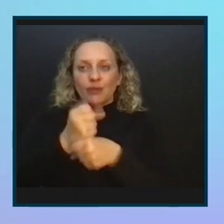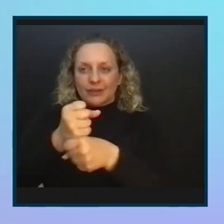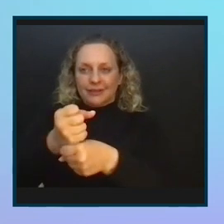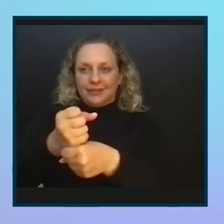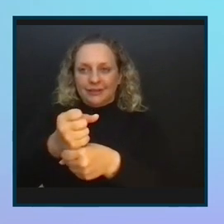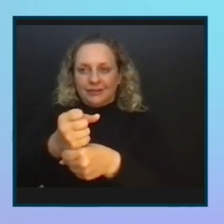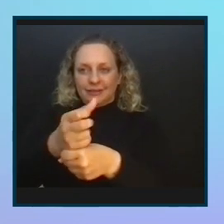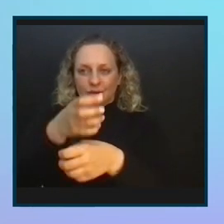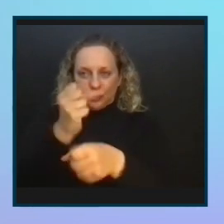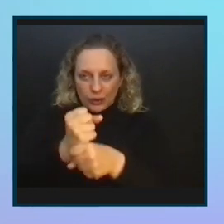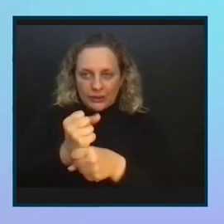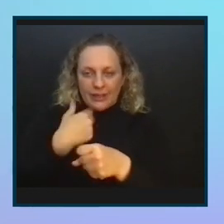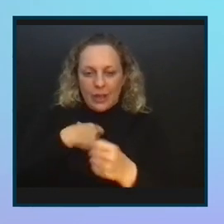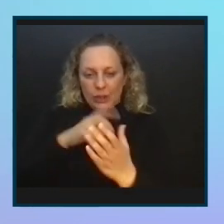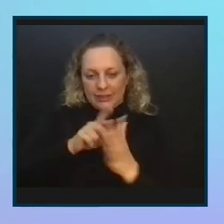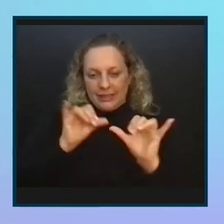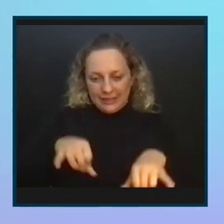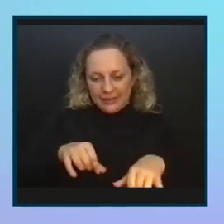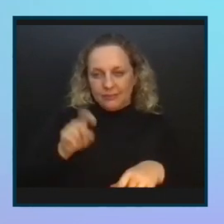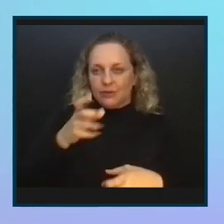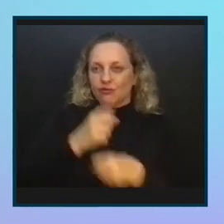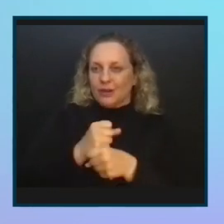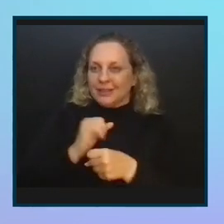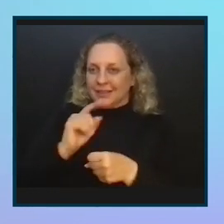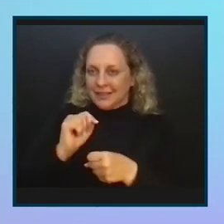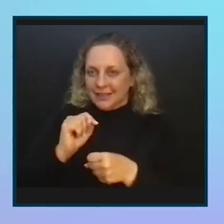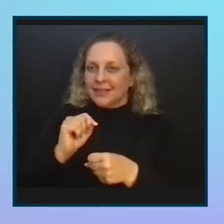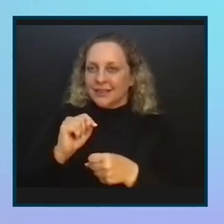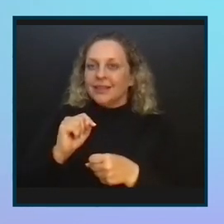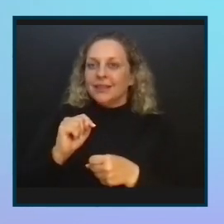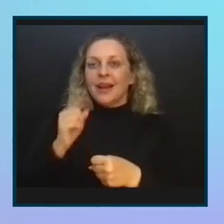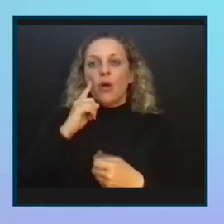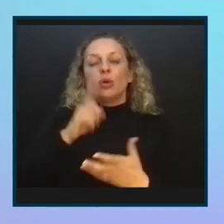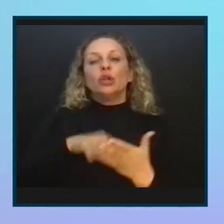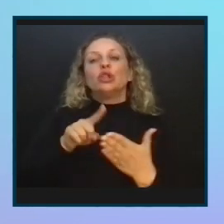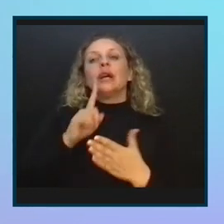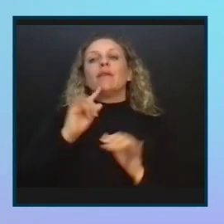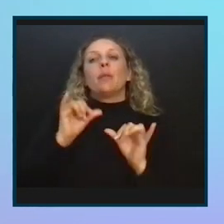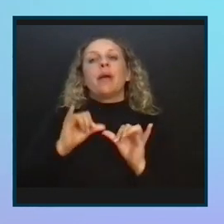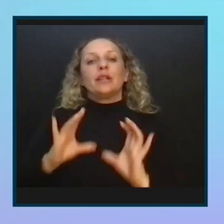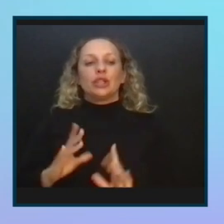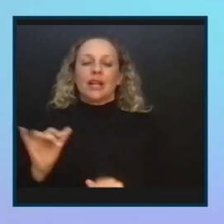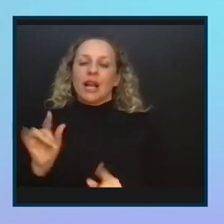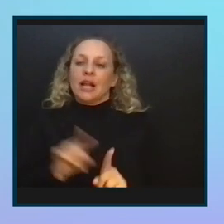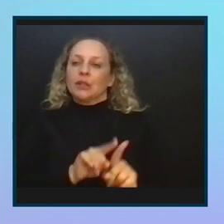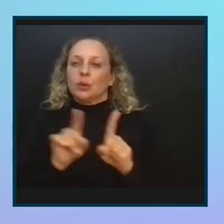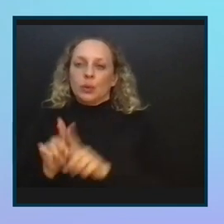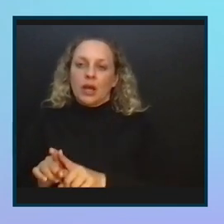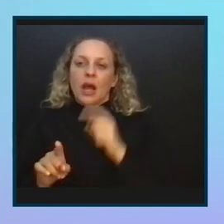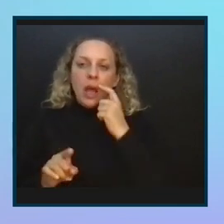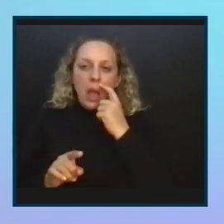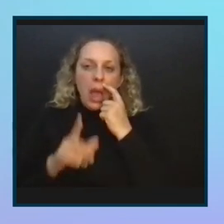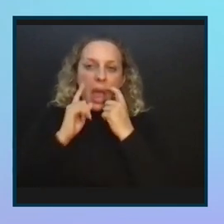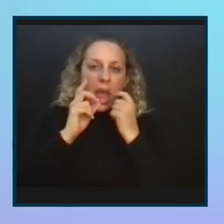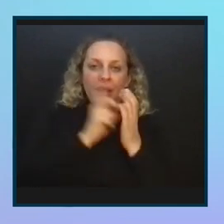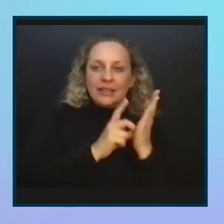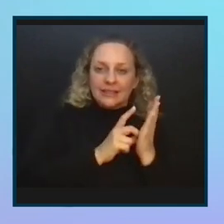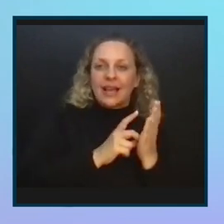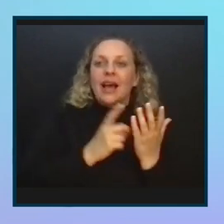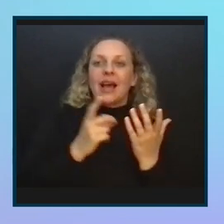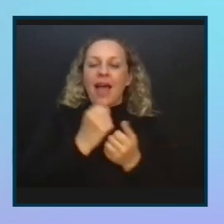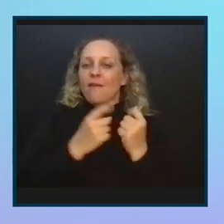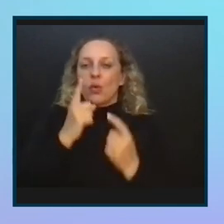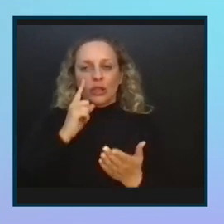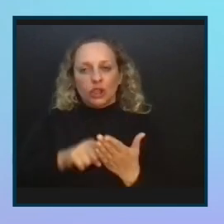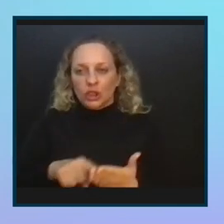using our design system right. But also, we know we have those checks from accessibility engineering and our accessibility designers and the trainers who will say,